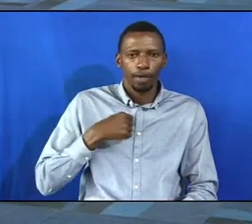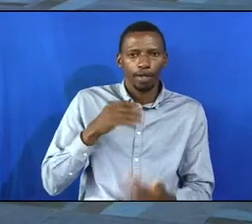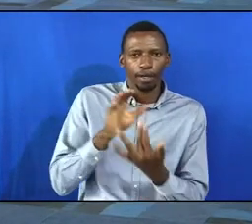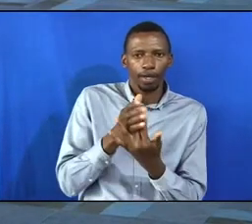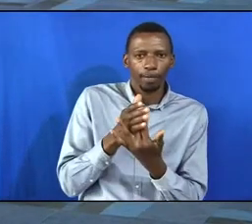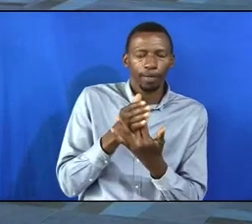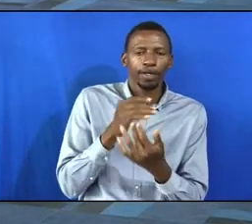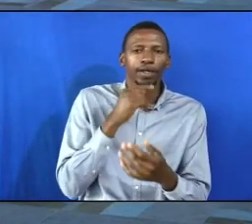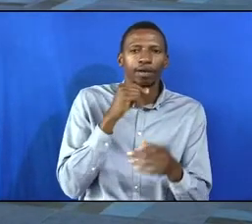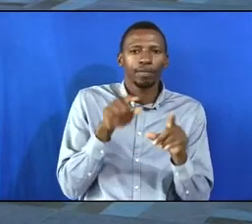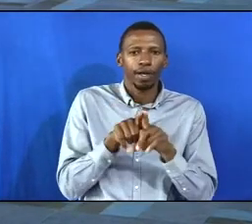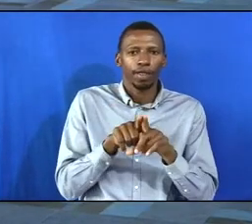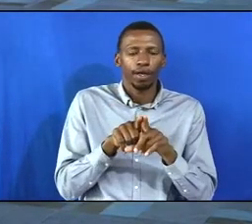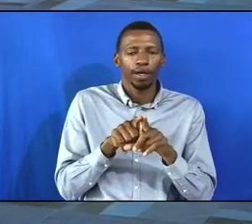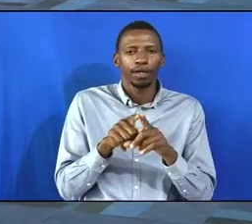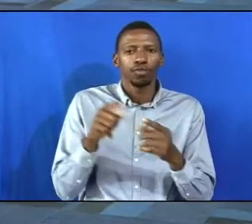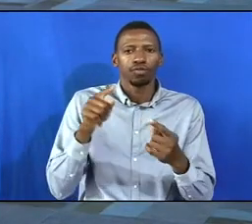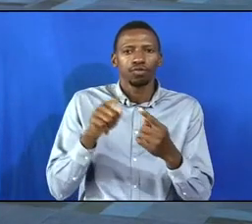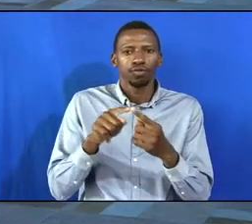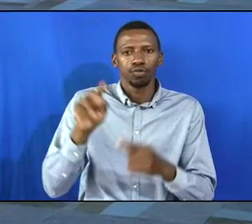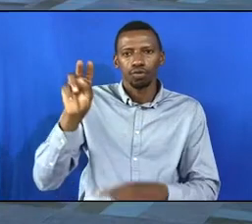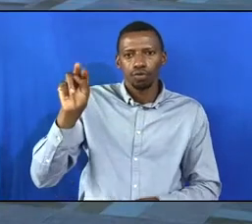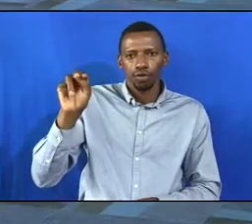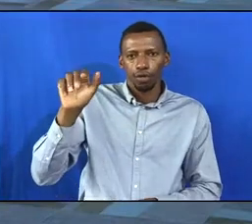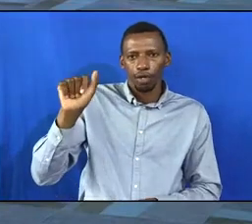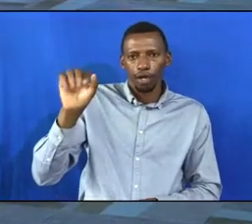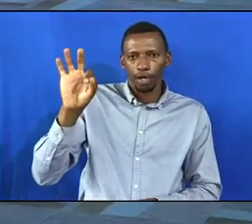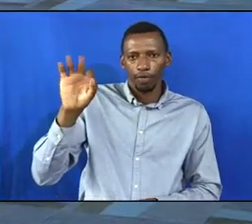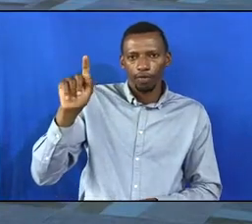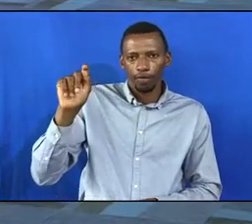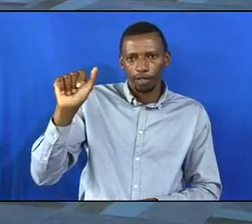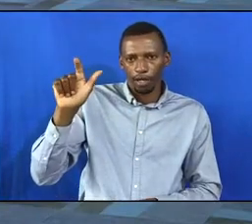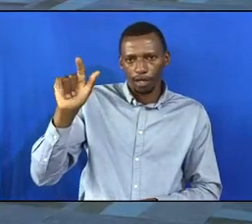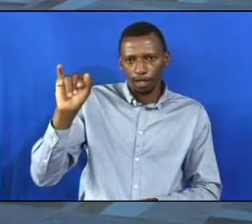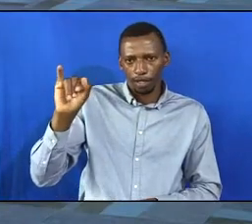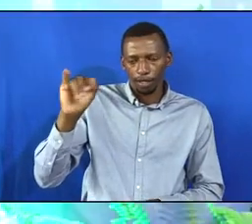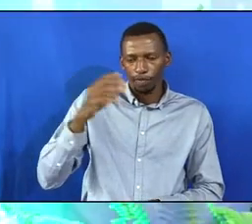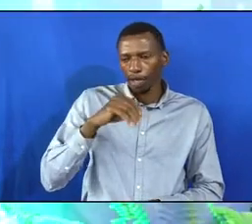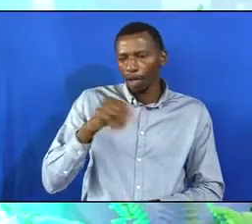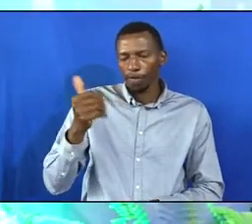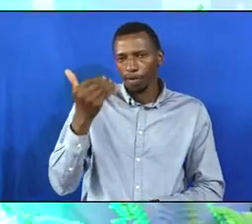to Naftali, and there is a young one sitting back there.